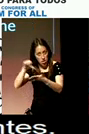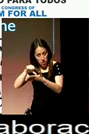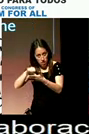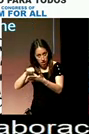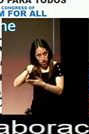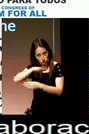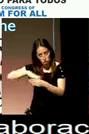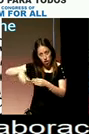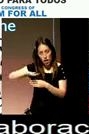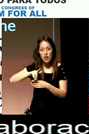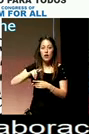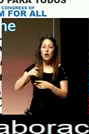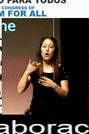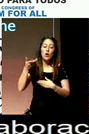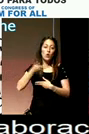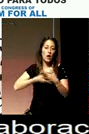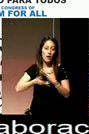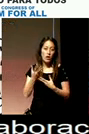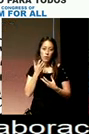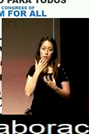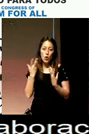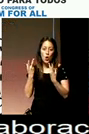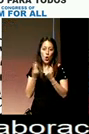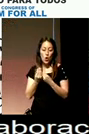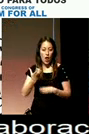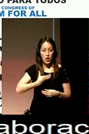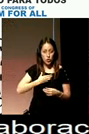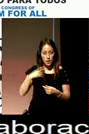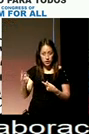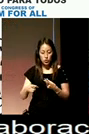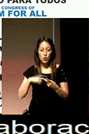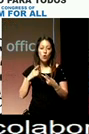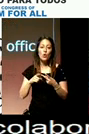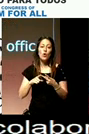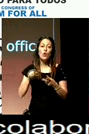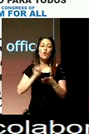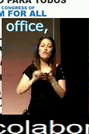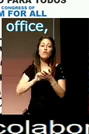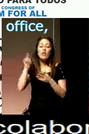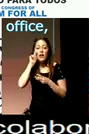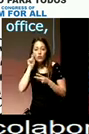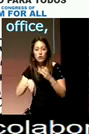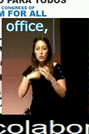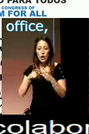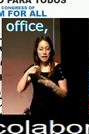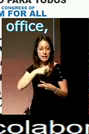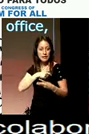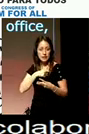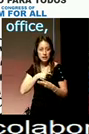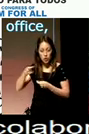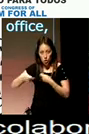municipality, tourist office of course, the trading organizations, museums,